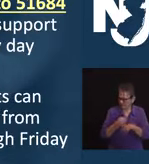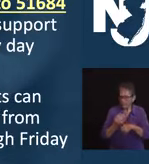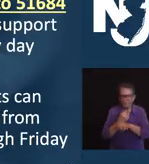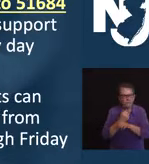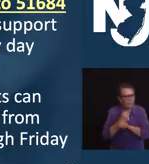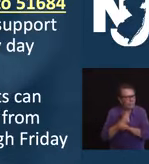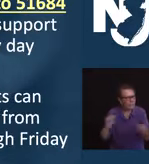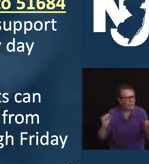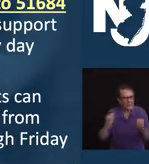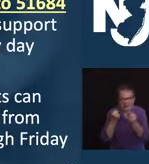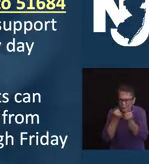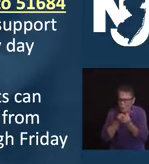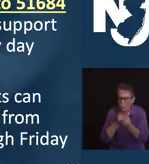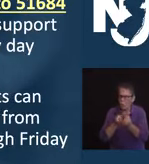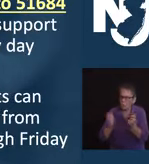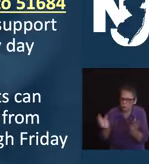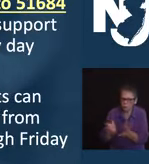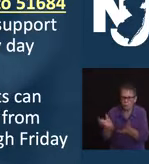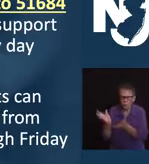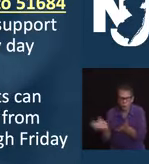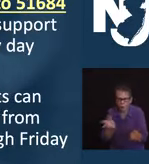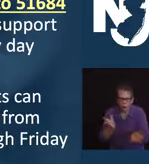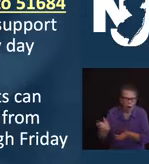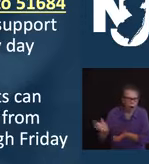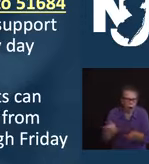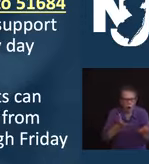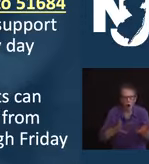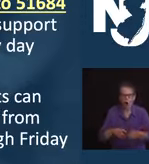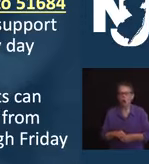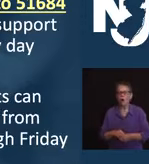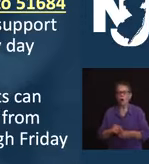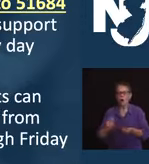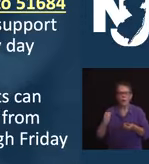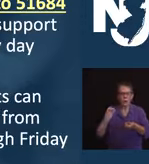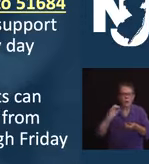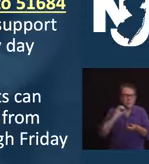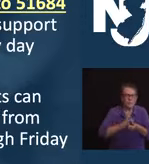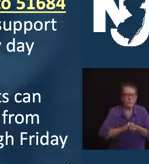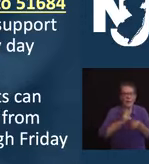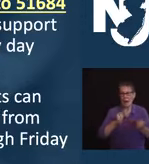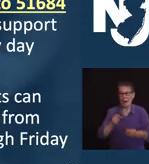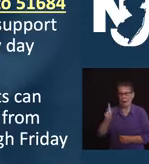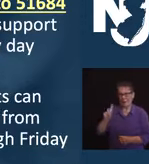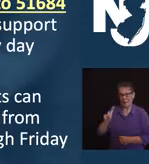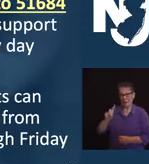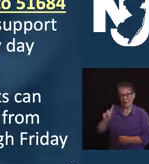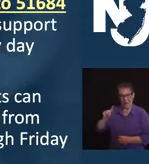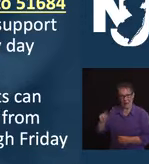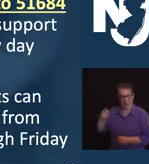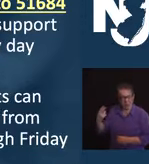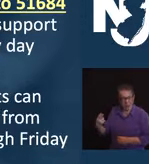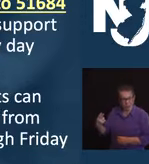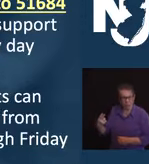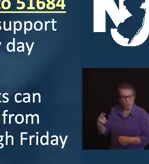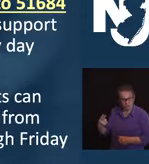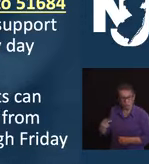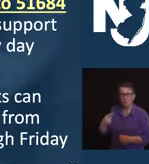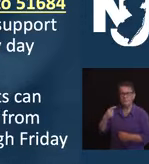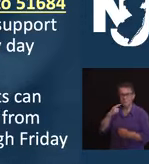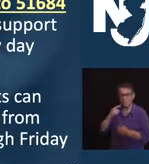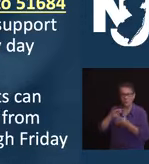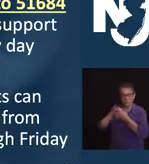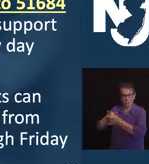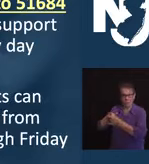Mental Health Cares, a partnership between the Department of Human Services and the Mental Health Association of New Jersey.